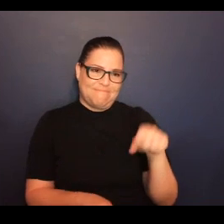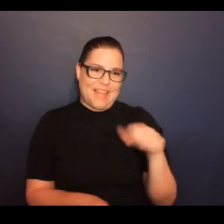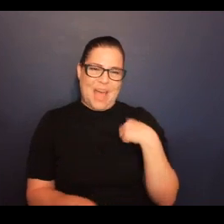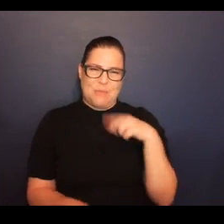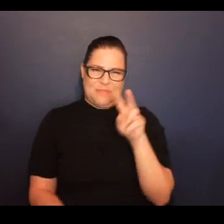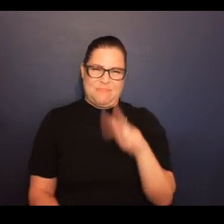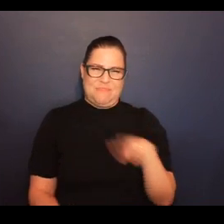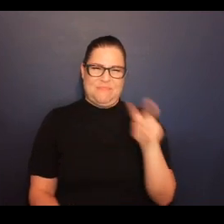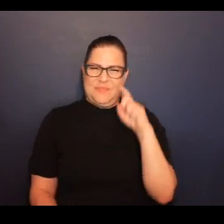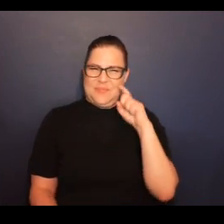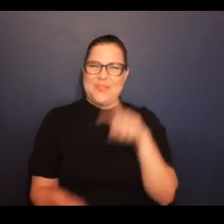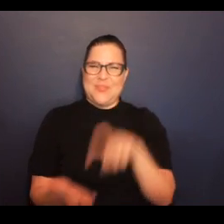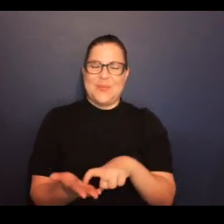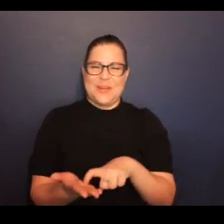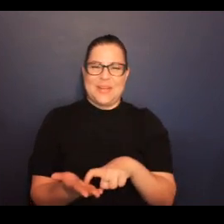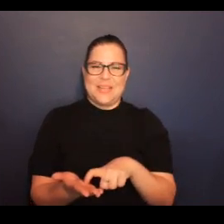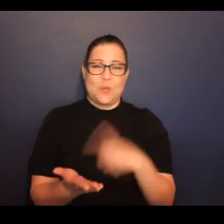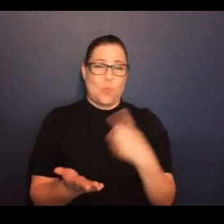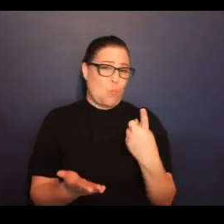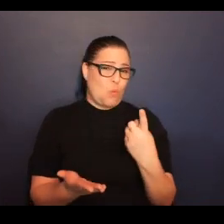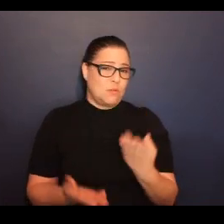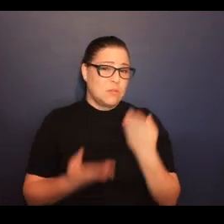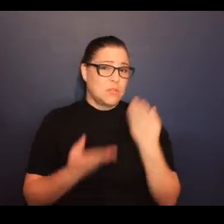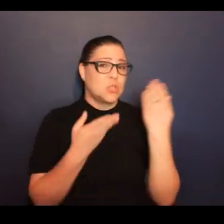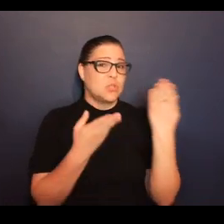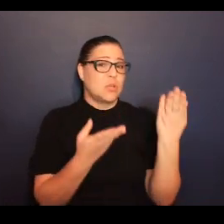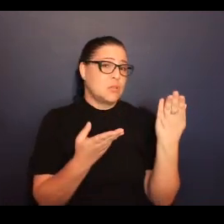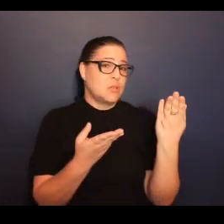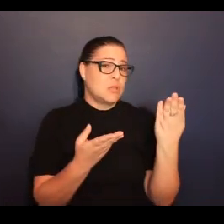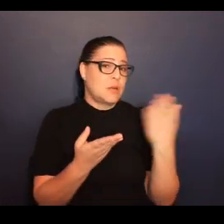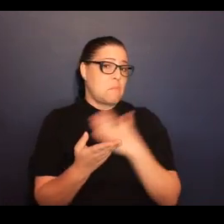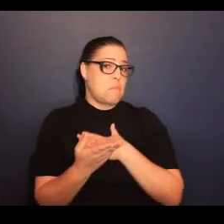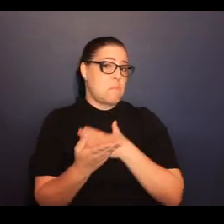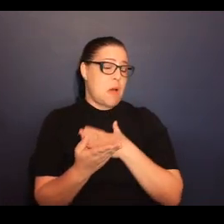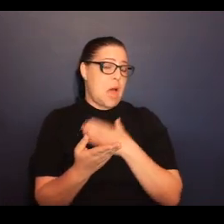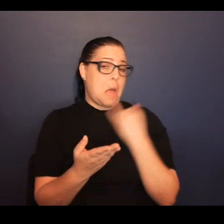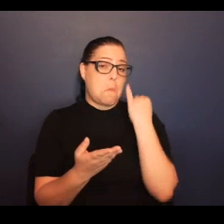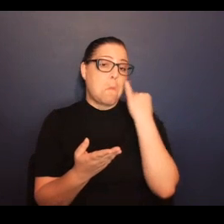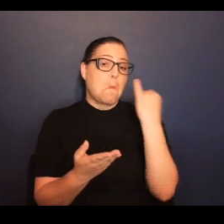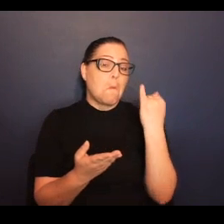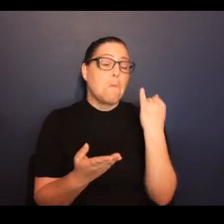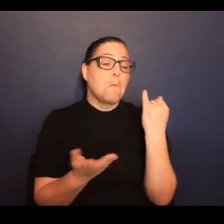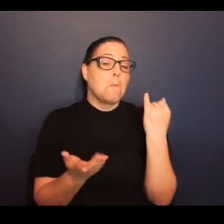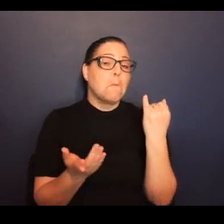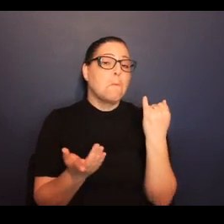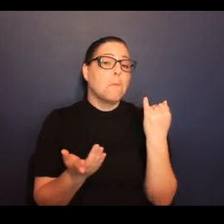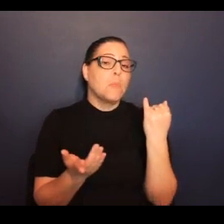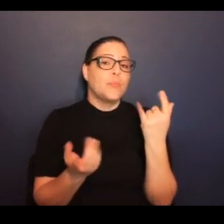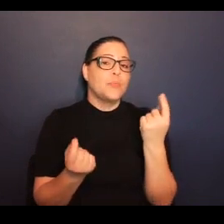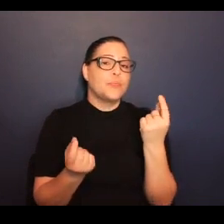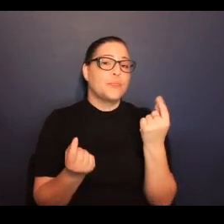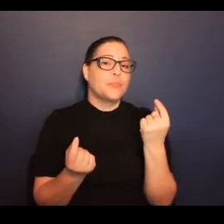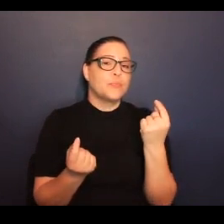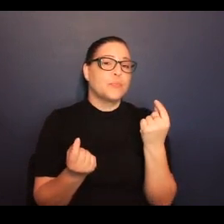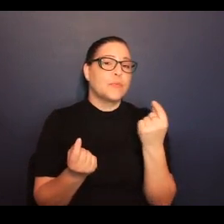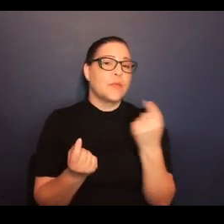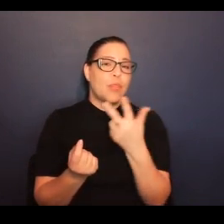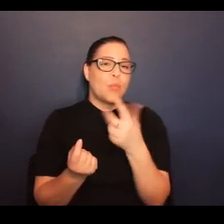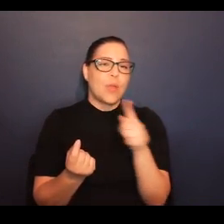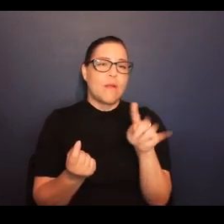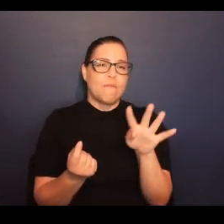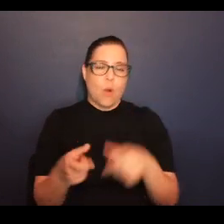same thing. One of these suggestions from my perspective would be to put those, I think it's three or four poles